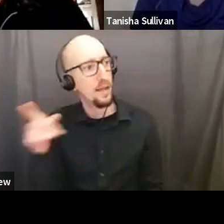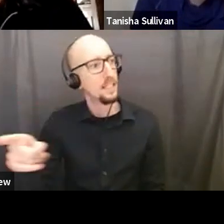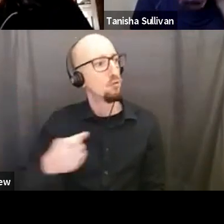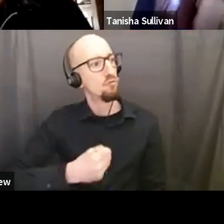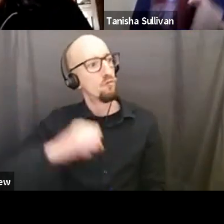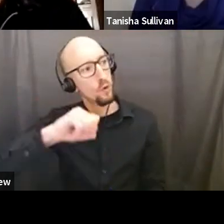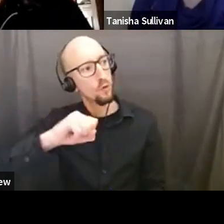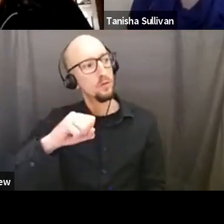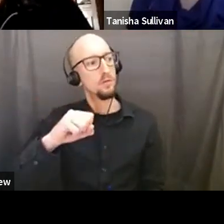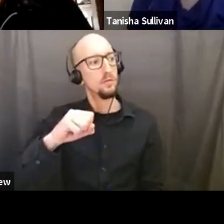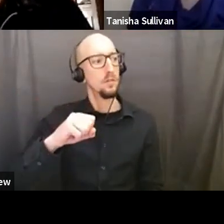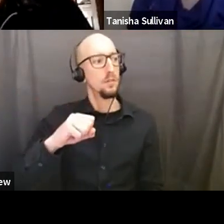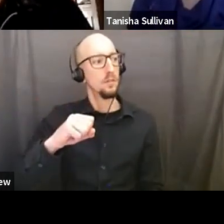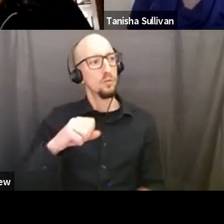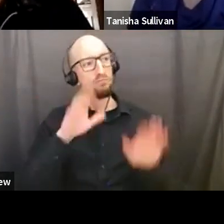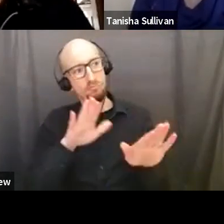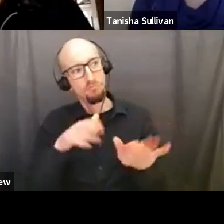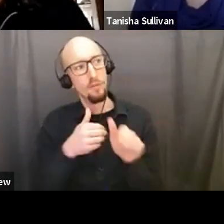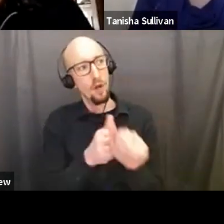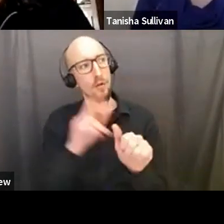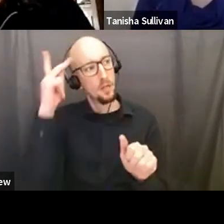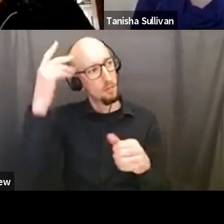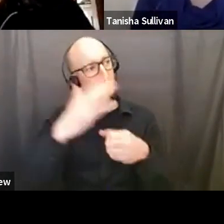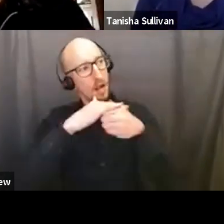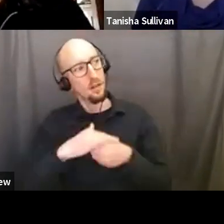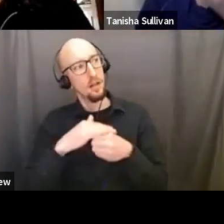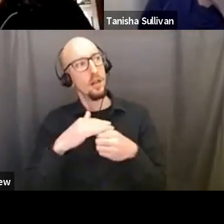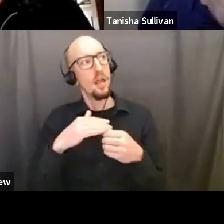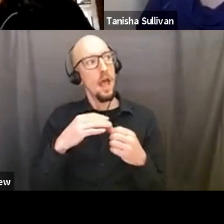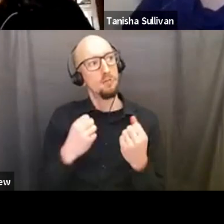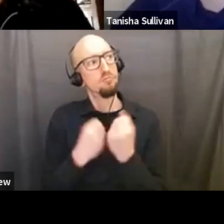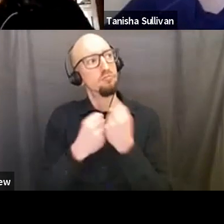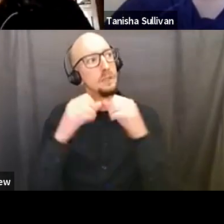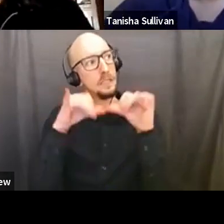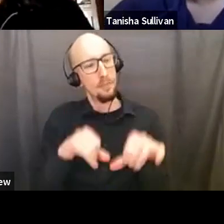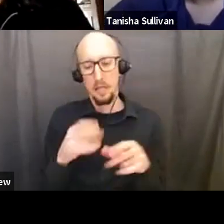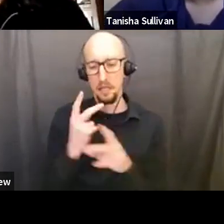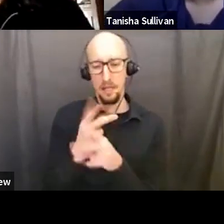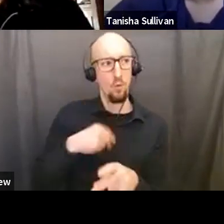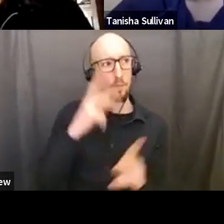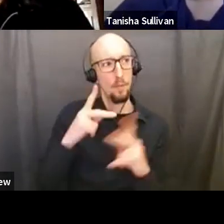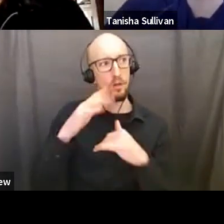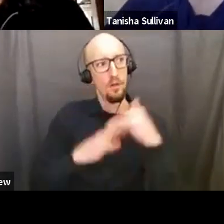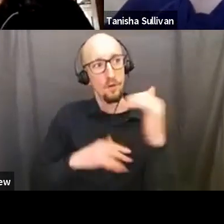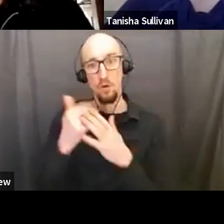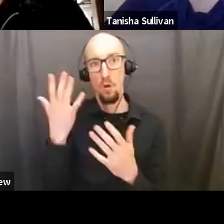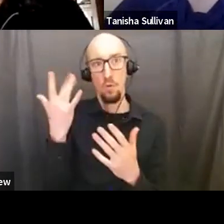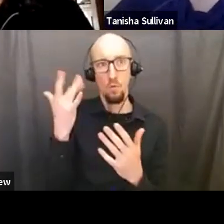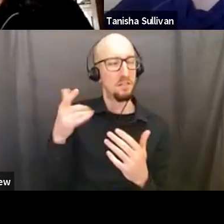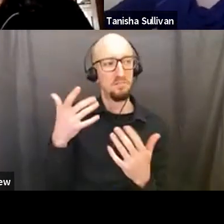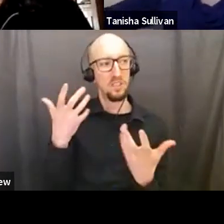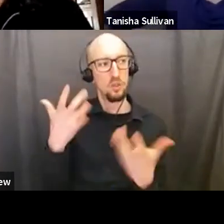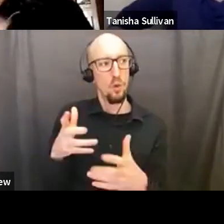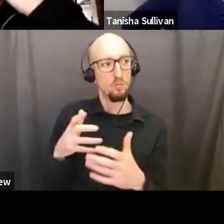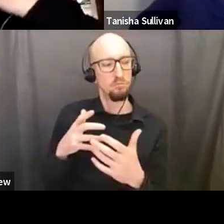bow down to the political pressure and uphold a system that made white people comfortable because it appealed to their white privilege while denying